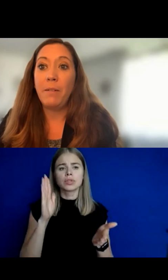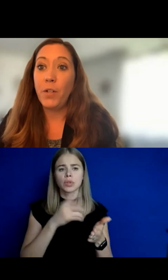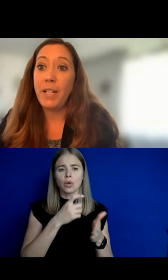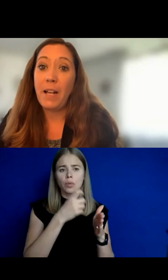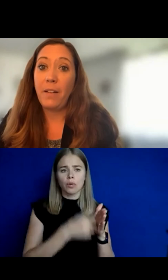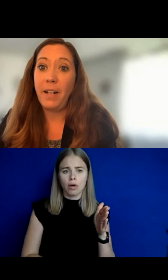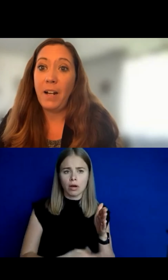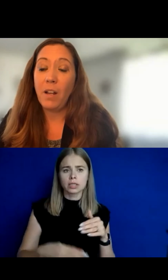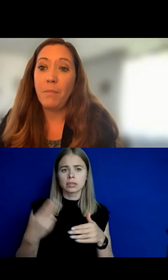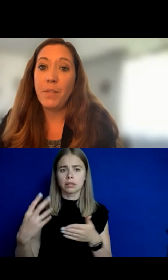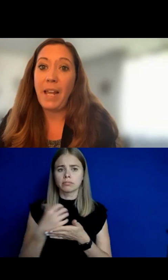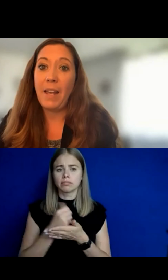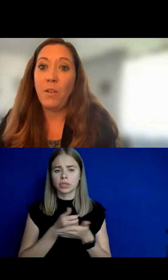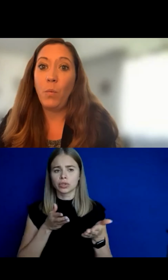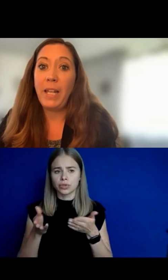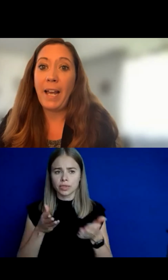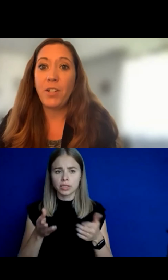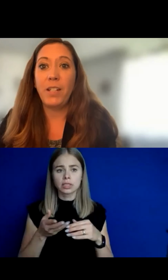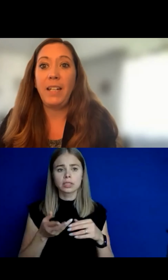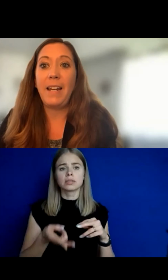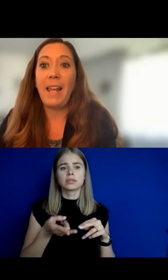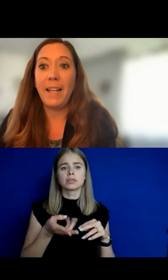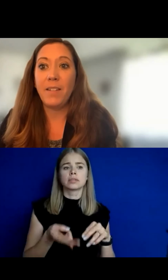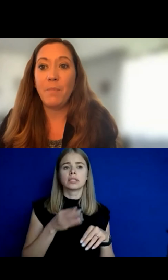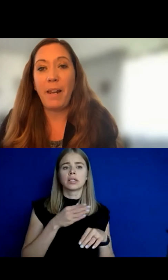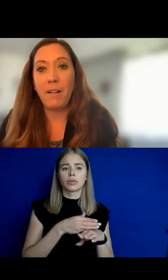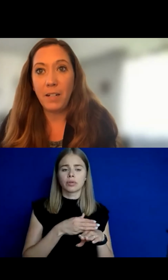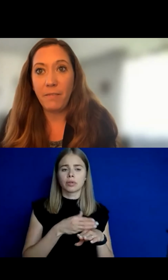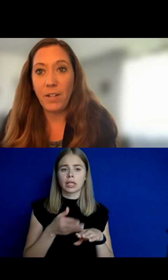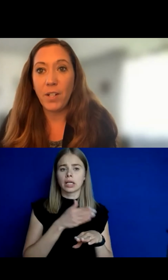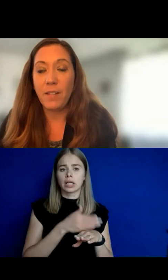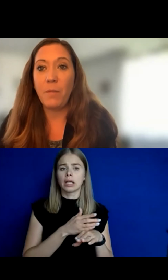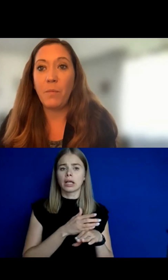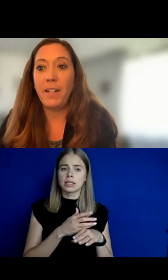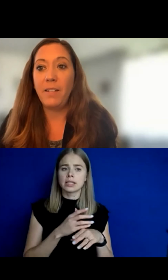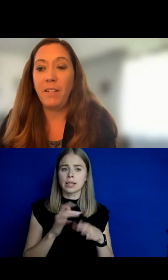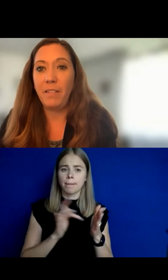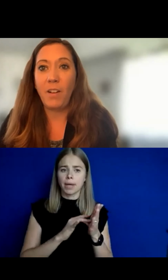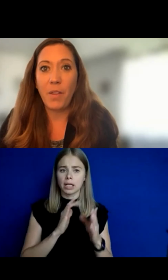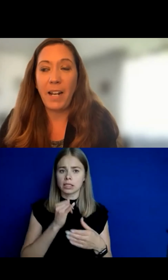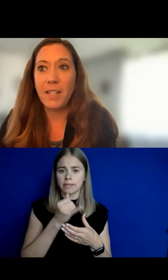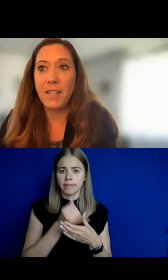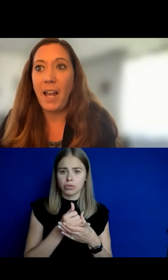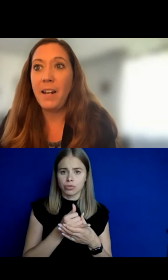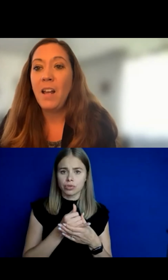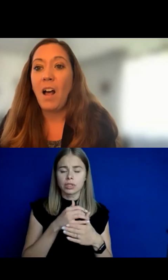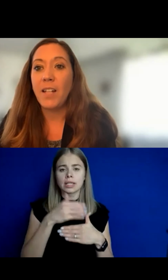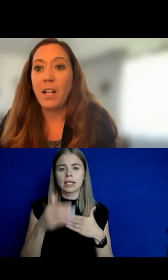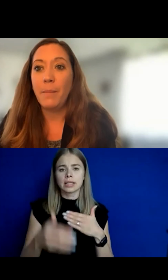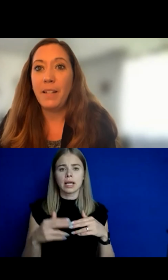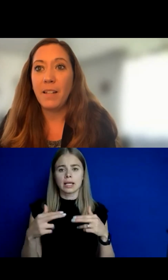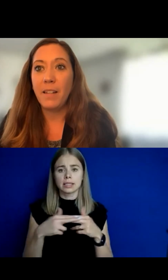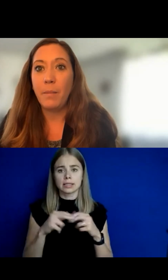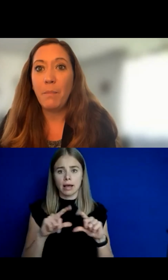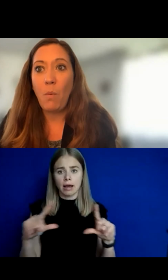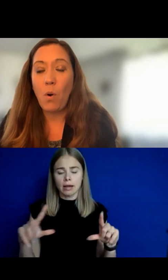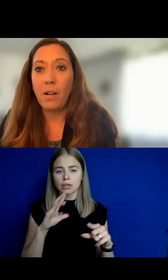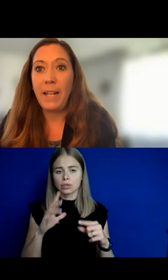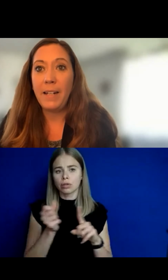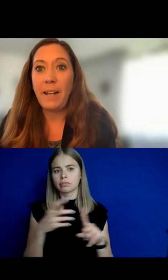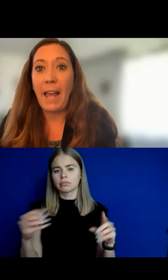We increase healthcare outcomes and we actually enhance medical interventions. And when I go to the next slide, I'll talk about this a